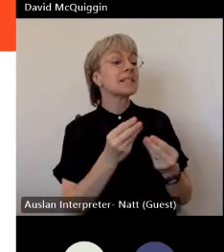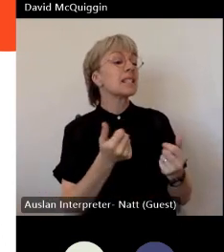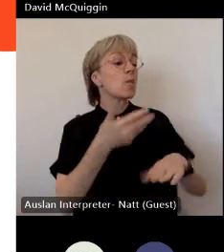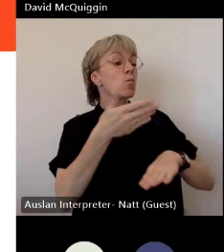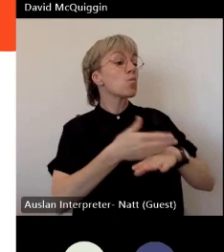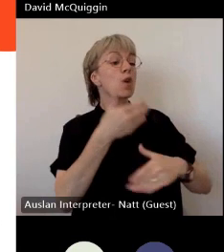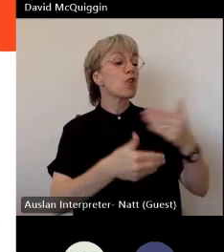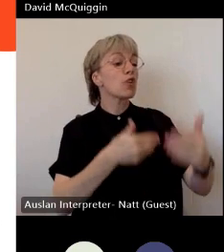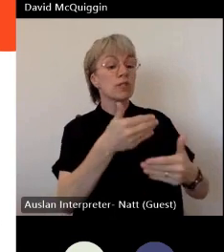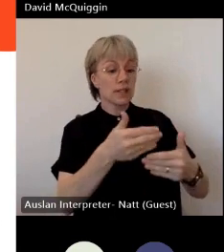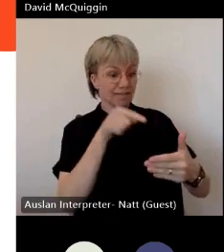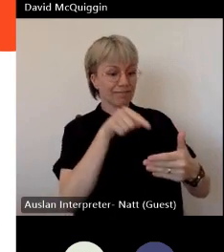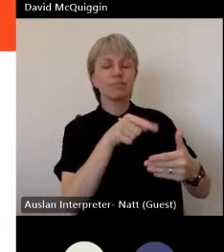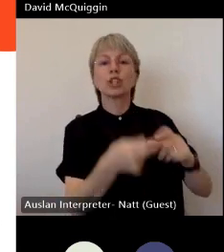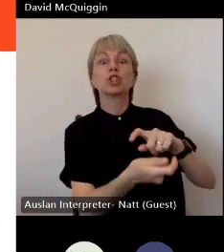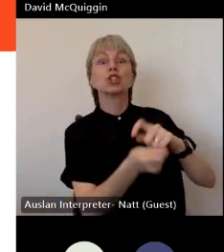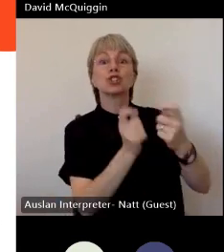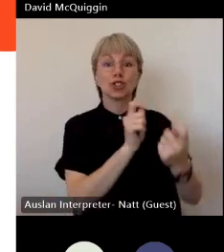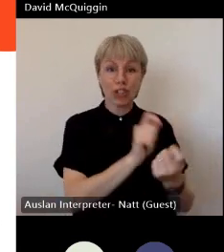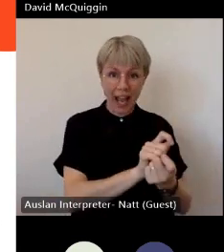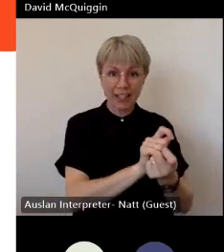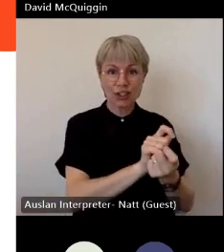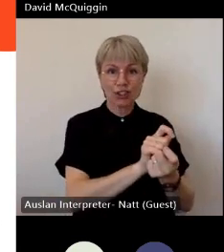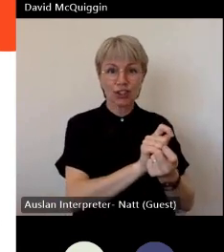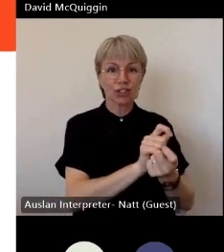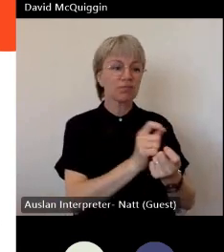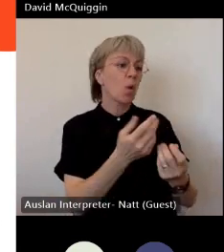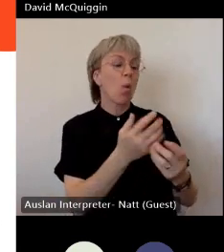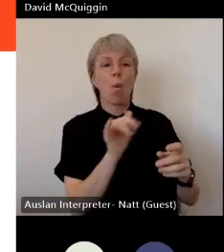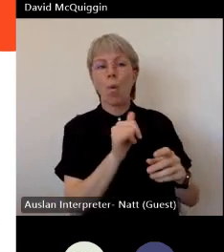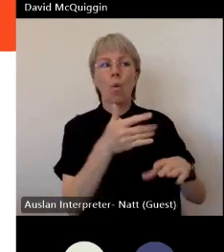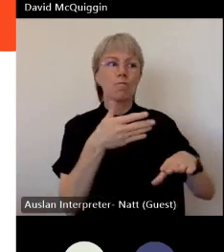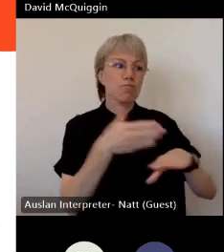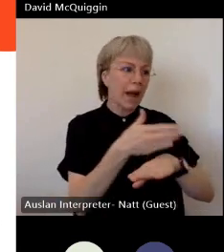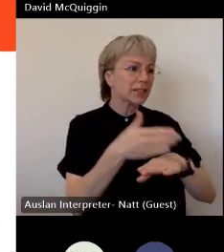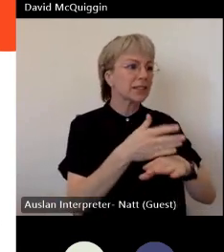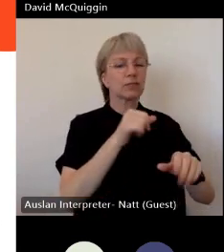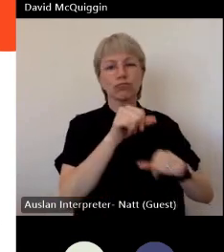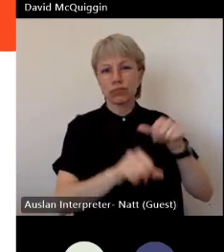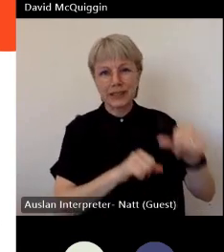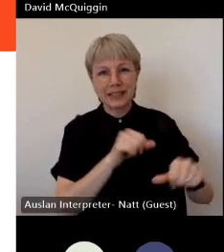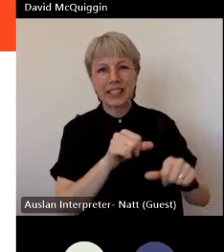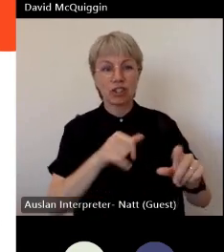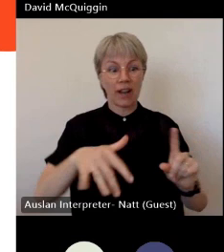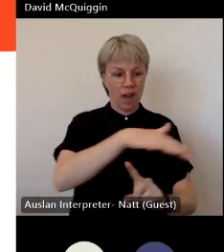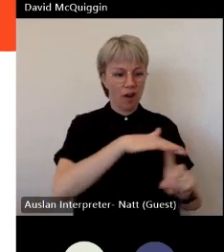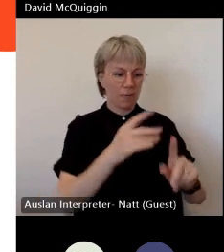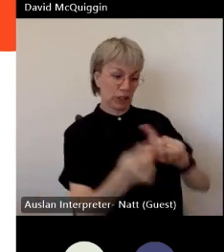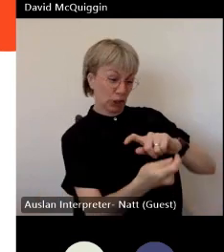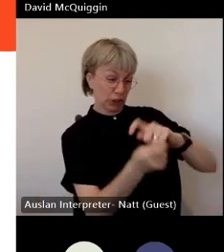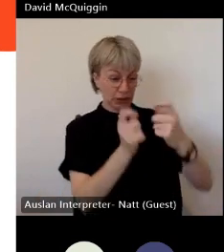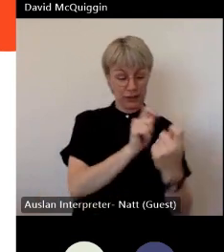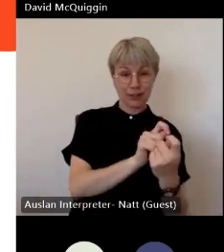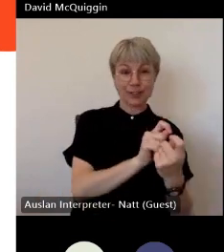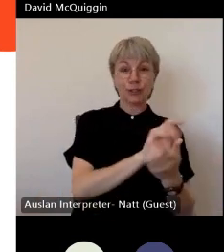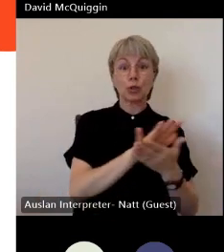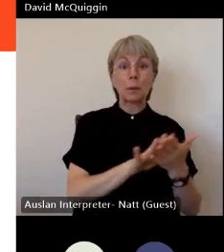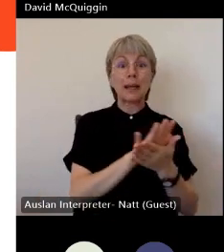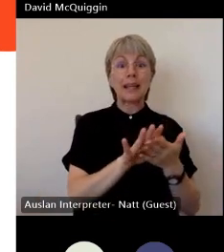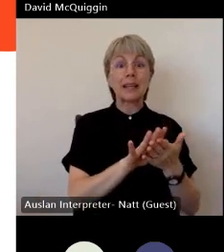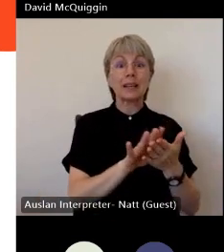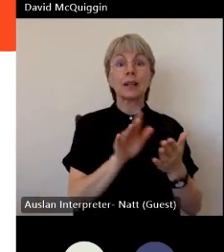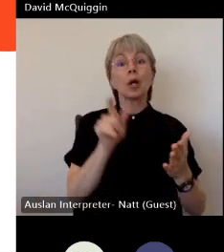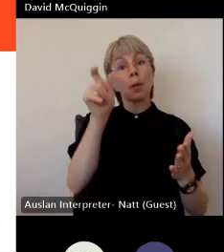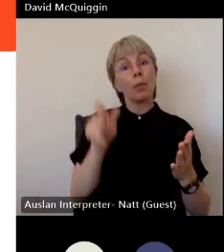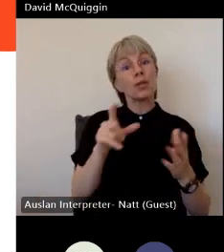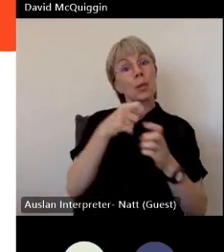process, practice, procedure, or environment that enables a job seeker or employee with disability to